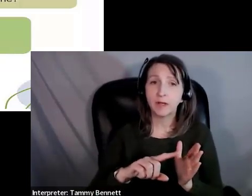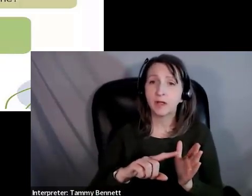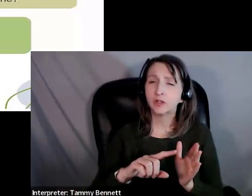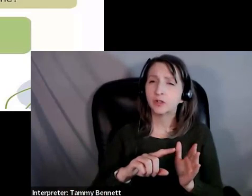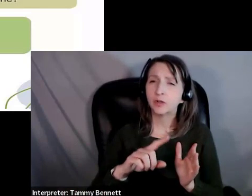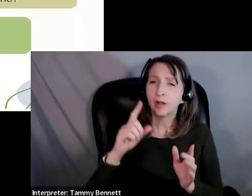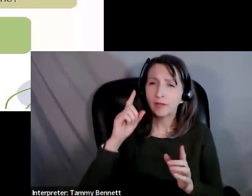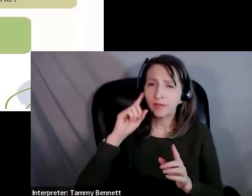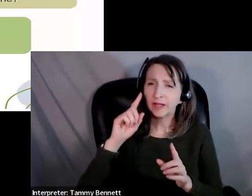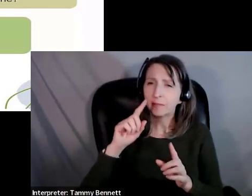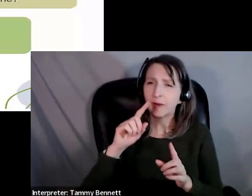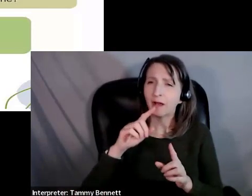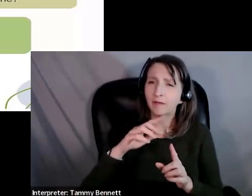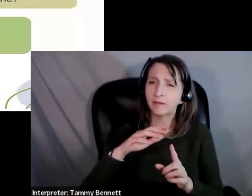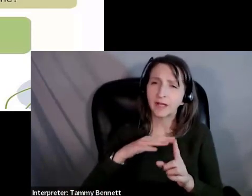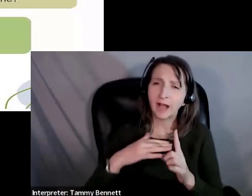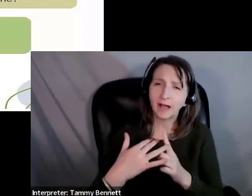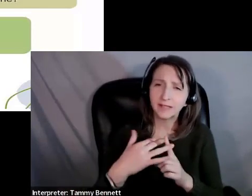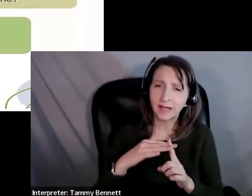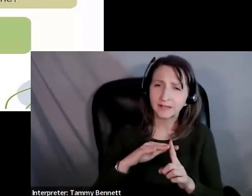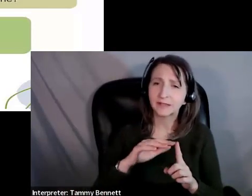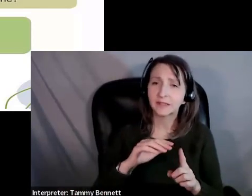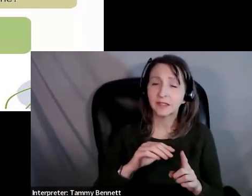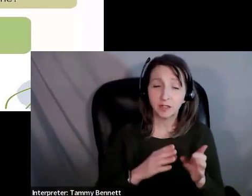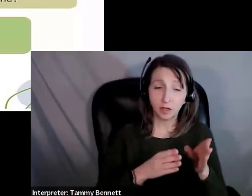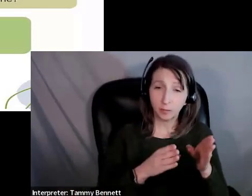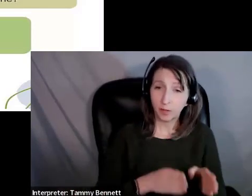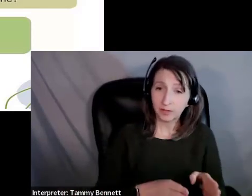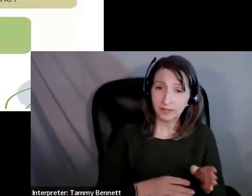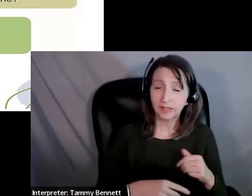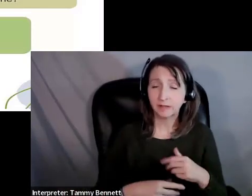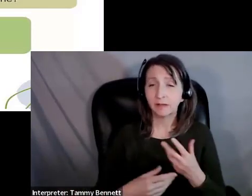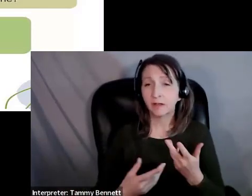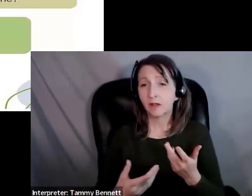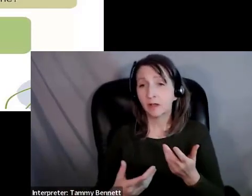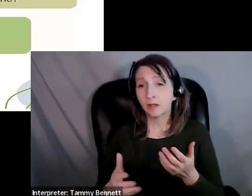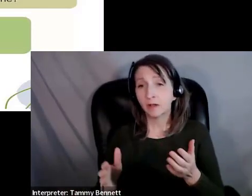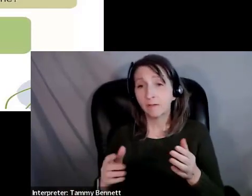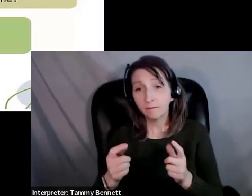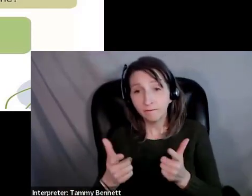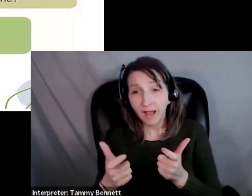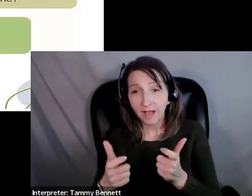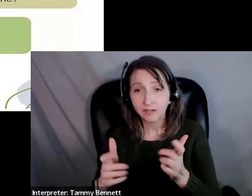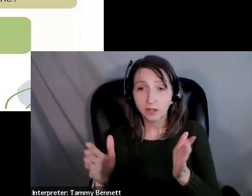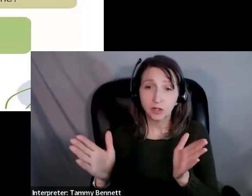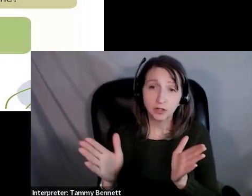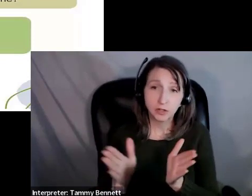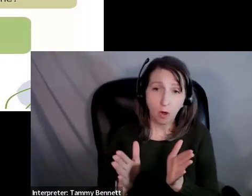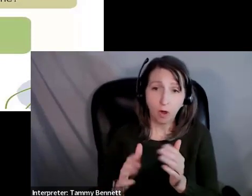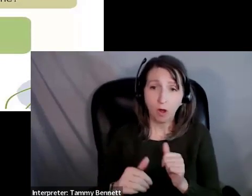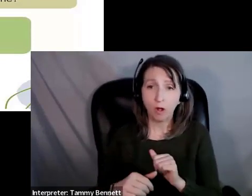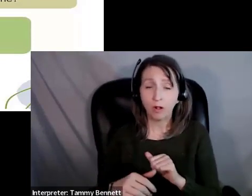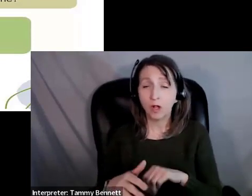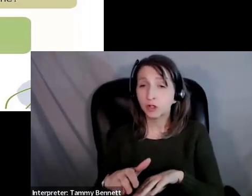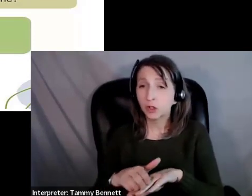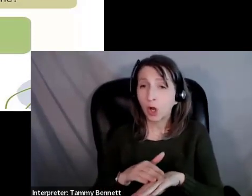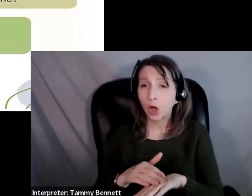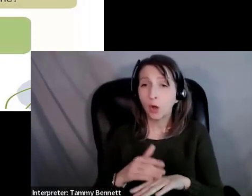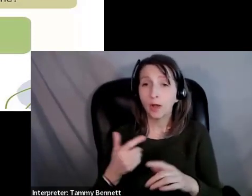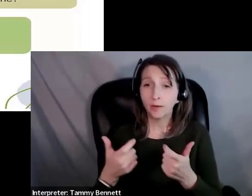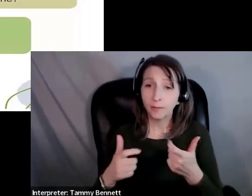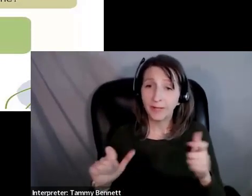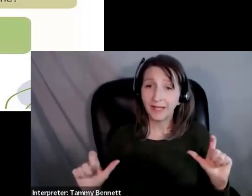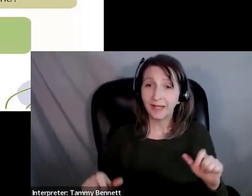about a specific person. Is this fast? Is this slow? Is it small? Is it big? And comforting, that's funny or that's silly. Or maybe, you know,